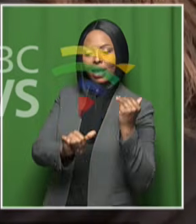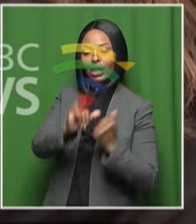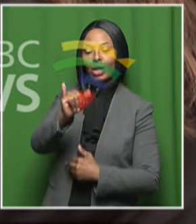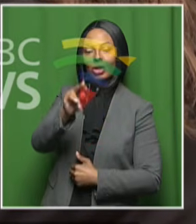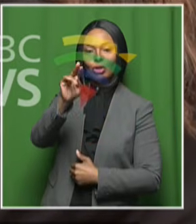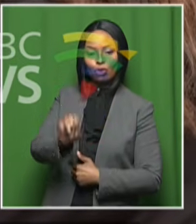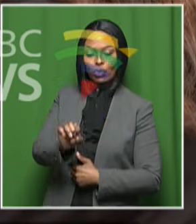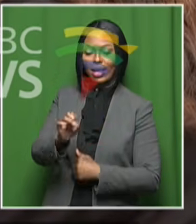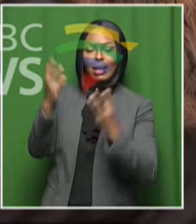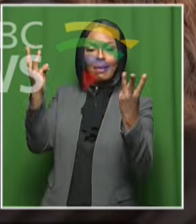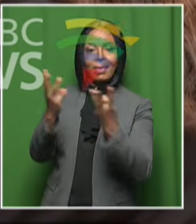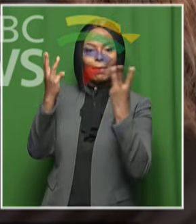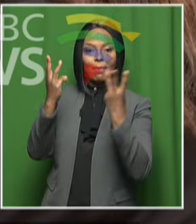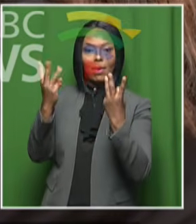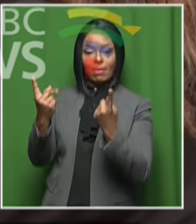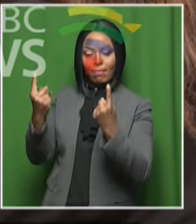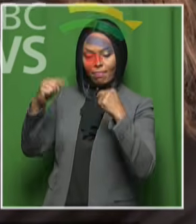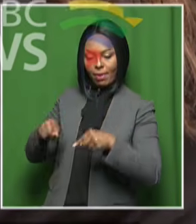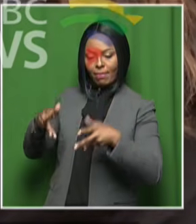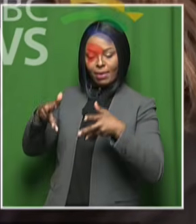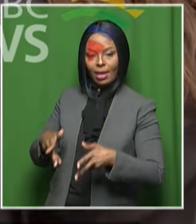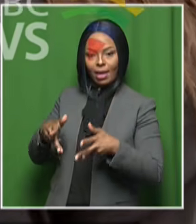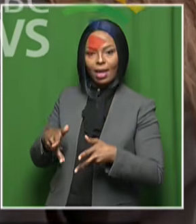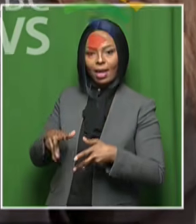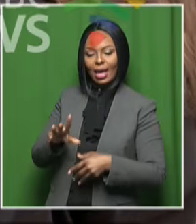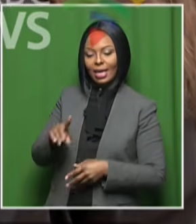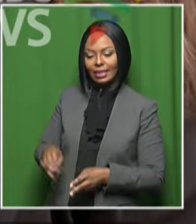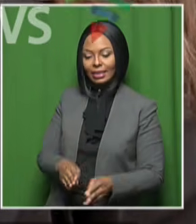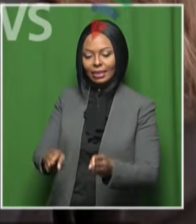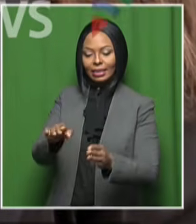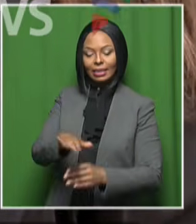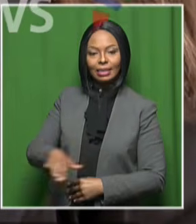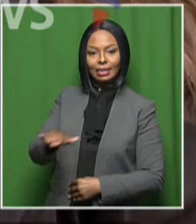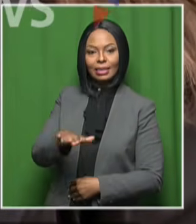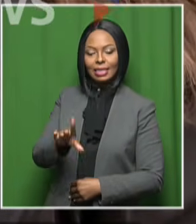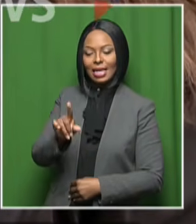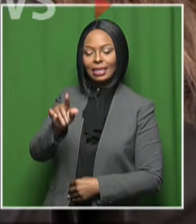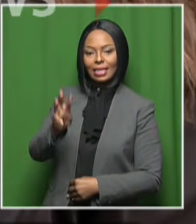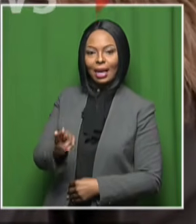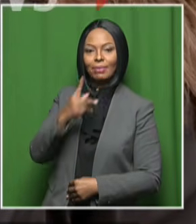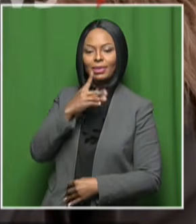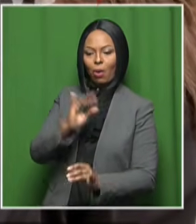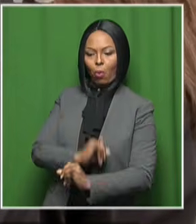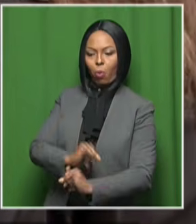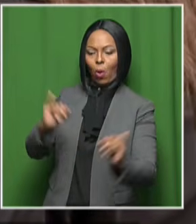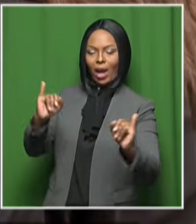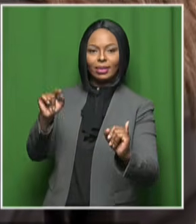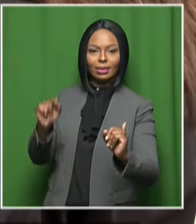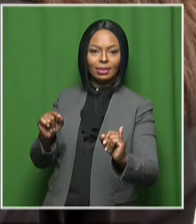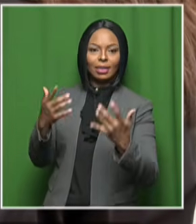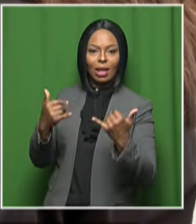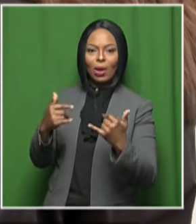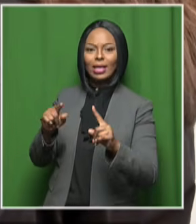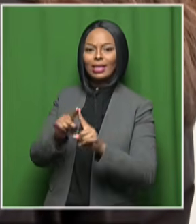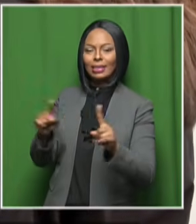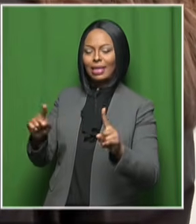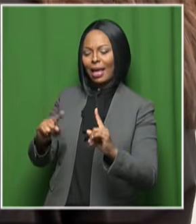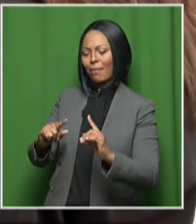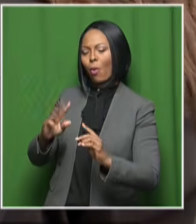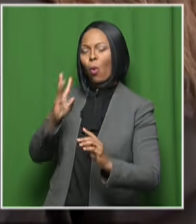people at this Akkerkloof Dam saying that this is the worst that they have seen and the lowest that they